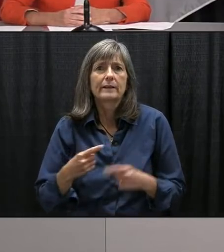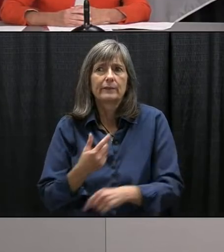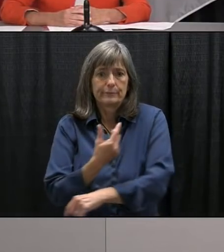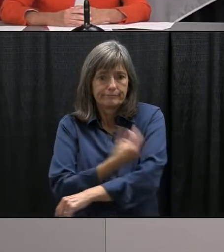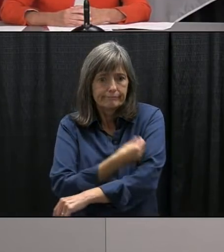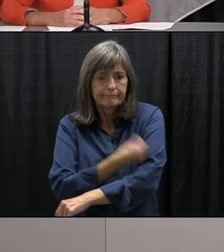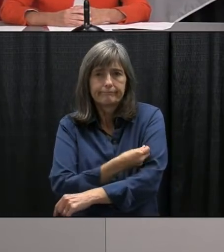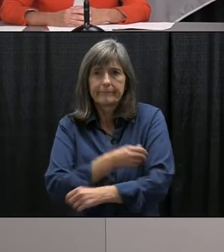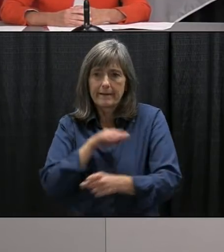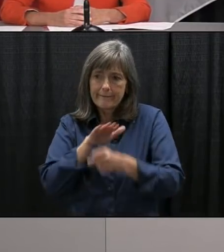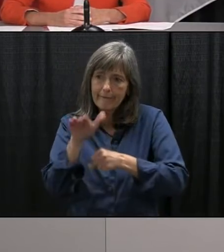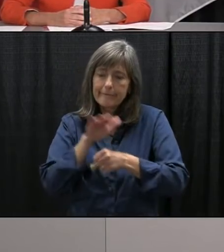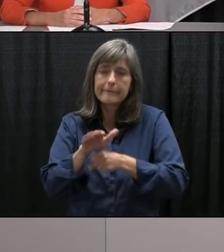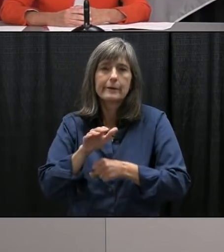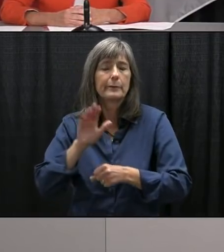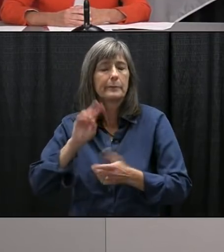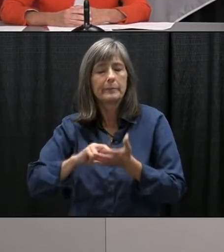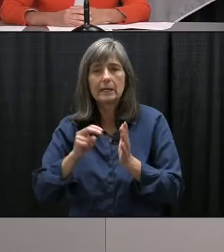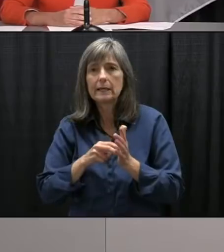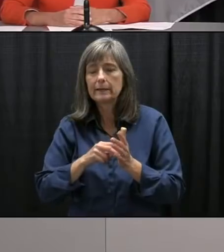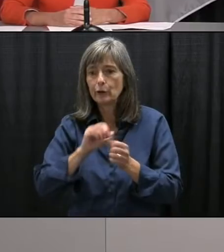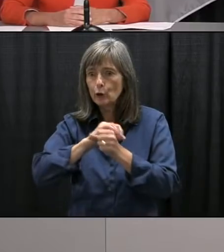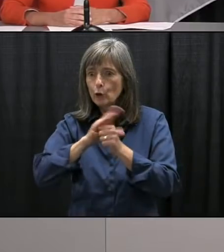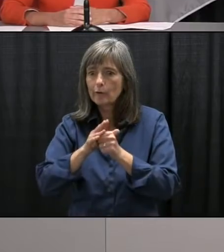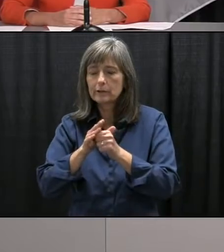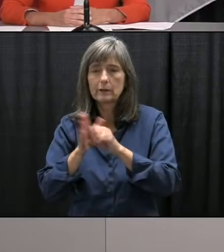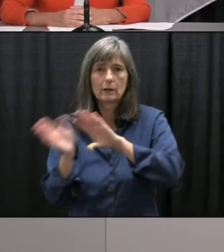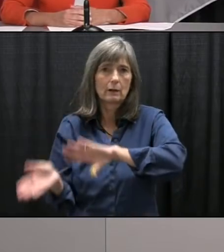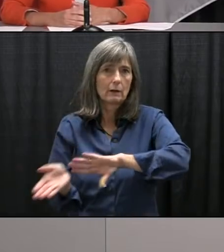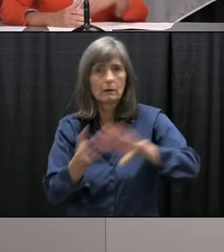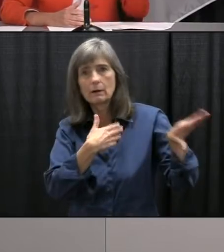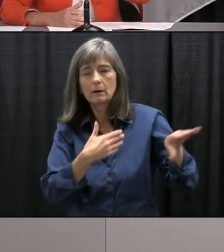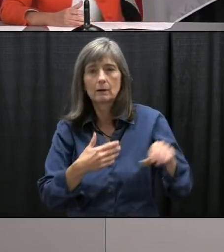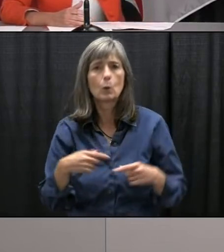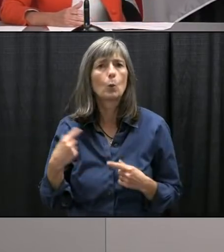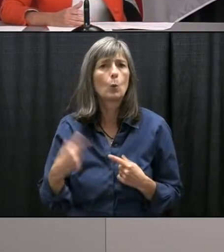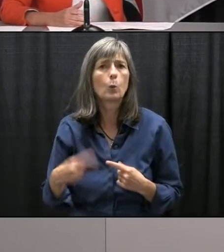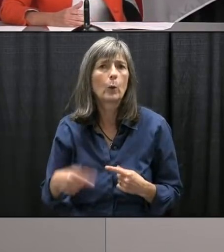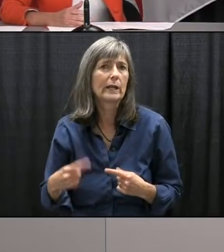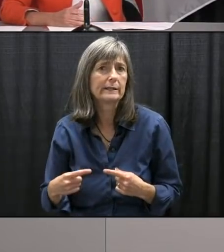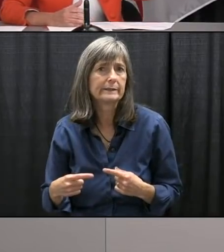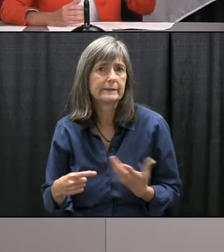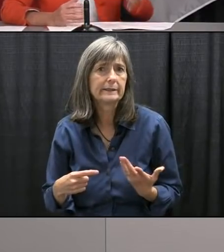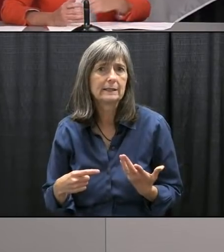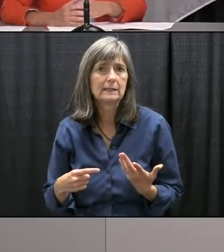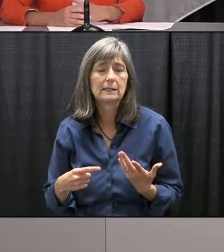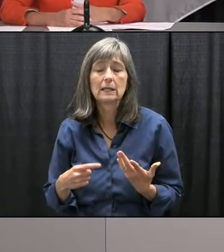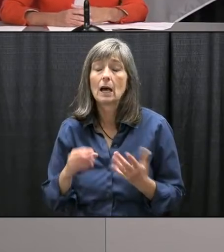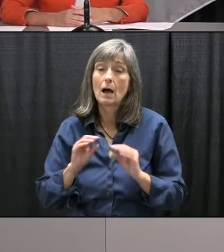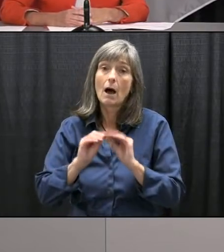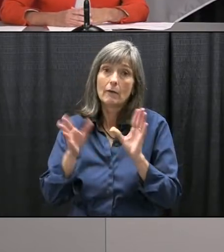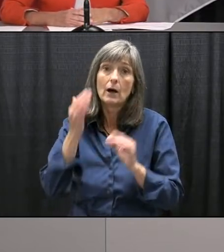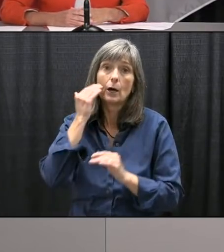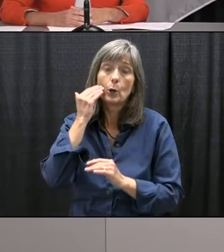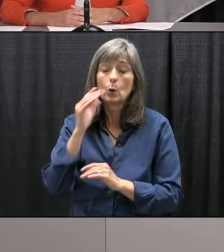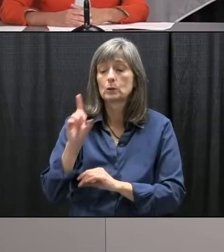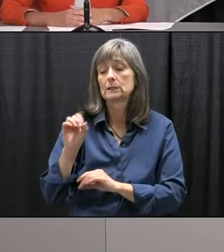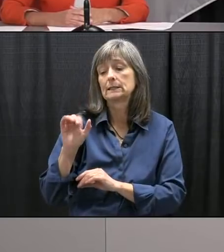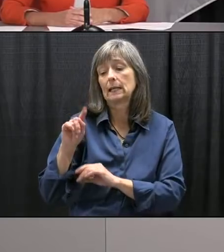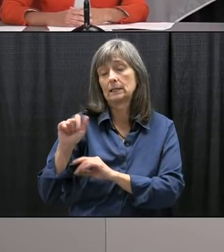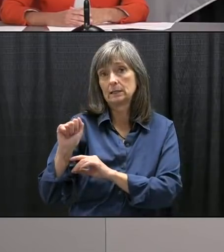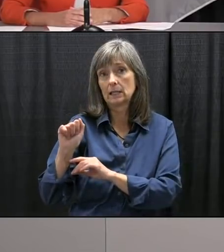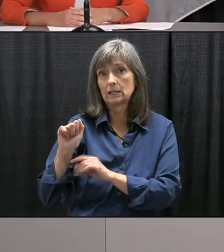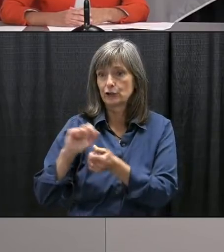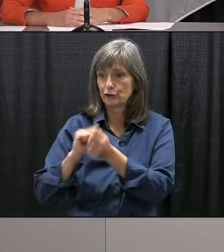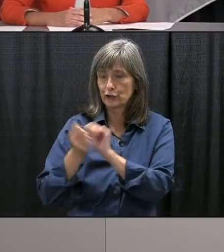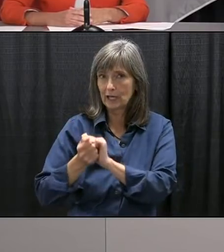put COVID behind us, that we'll have enough of that herd immunity? We saw from the slides there that Delta has obviously changed where we need to be, but what